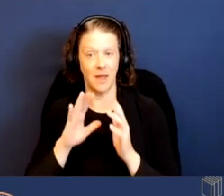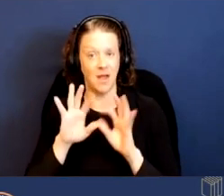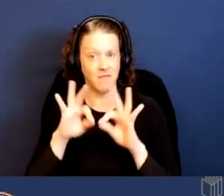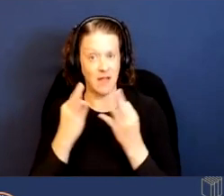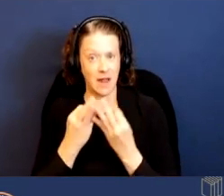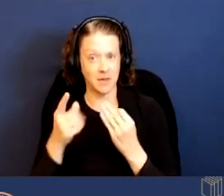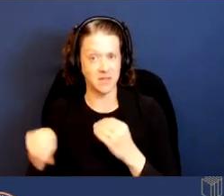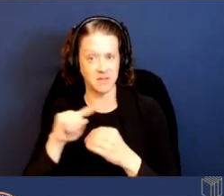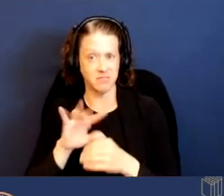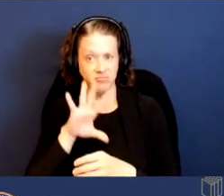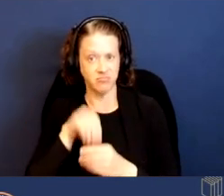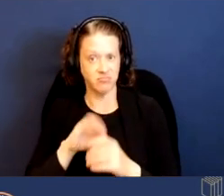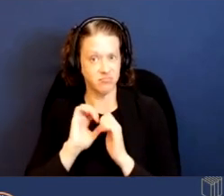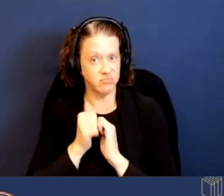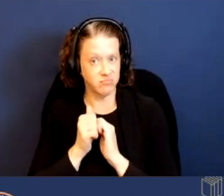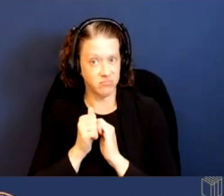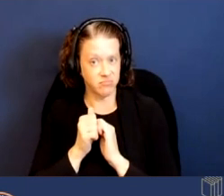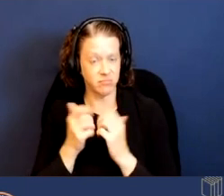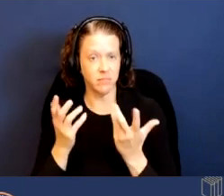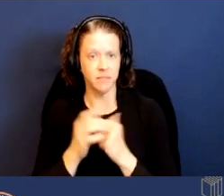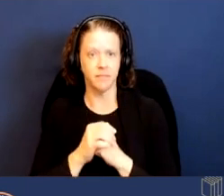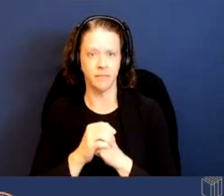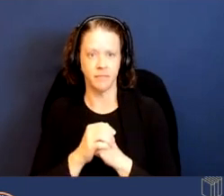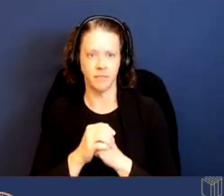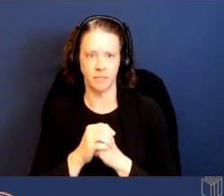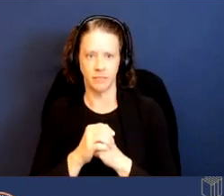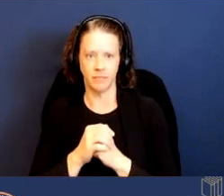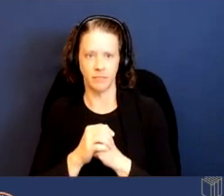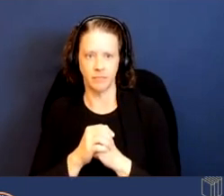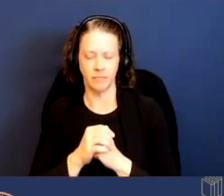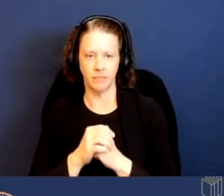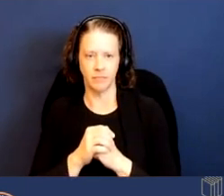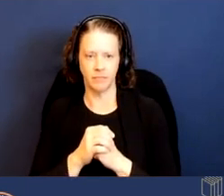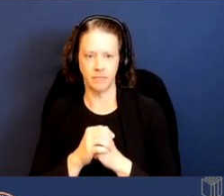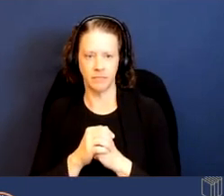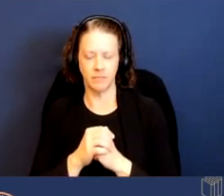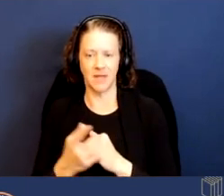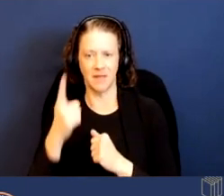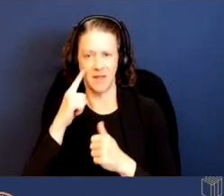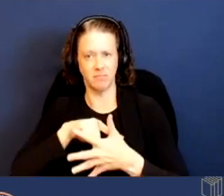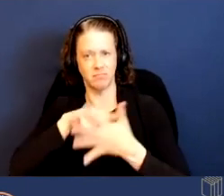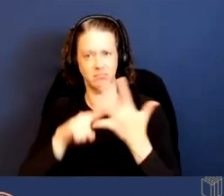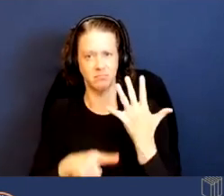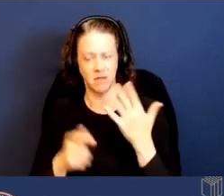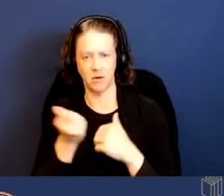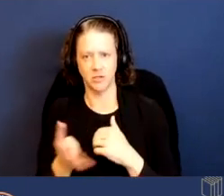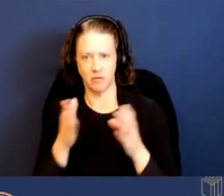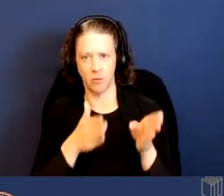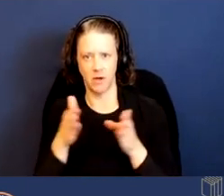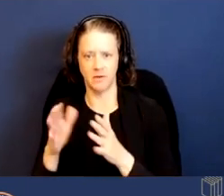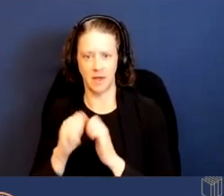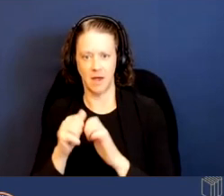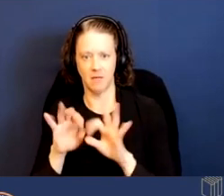families, yeah, I think get involved, and I think there are a number of ways in terms of how families